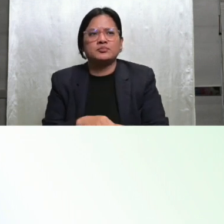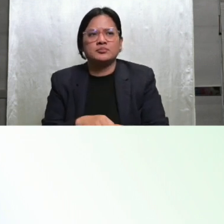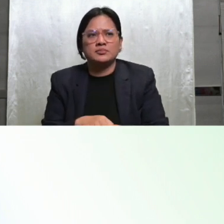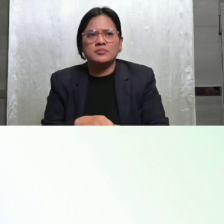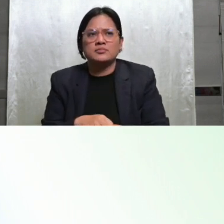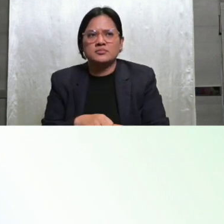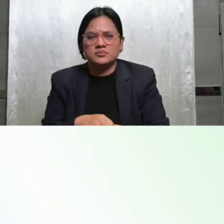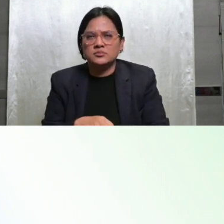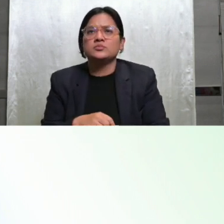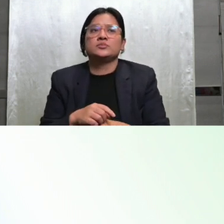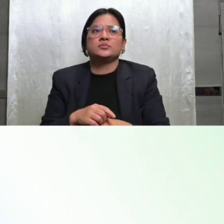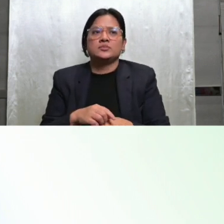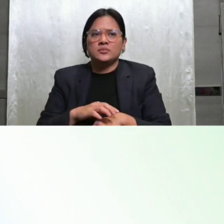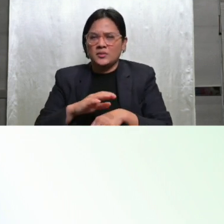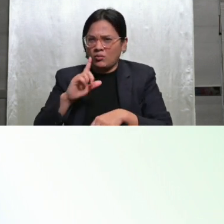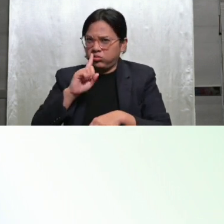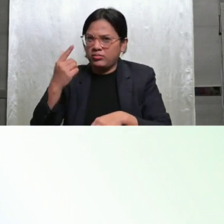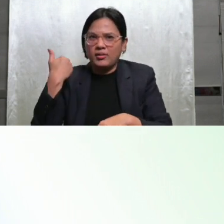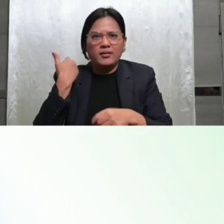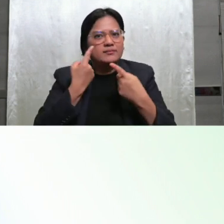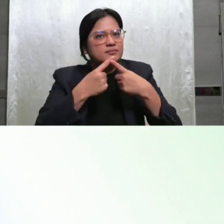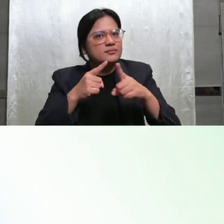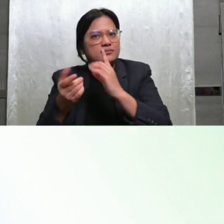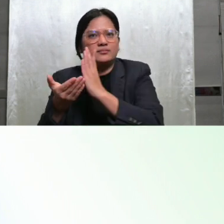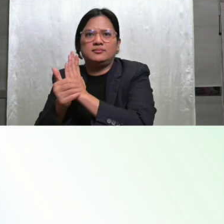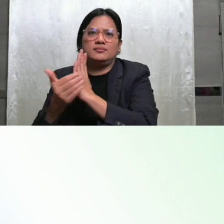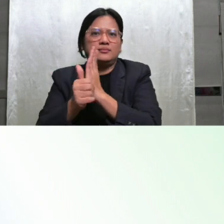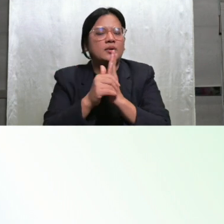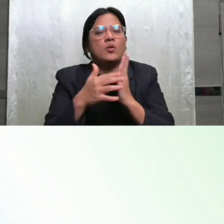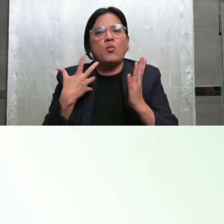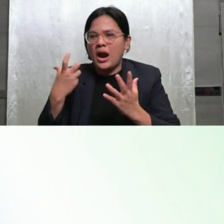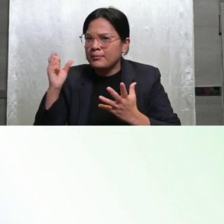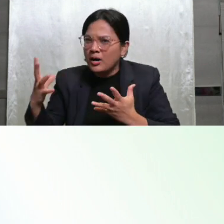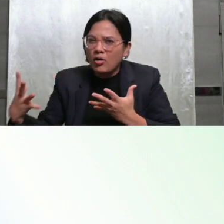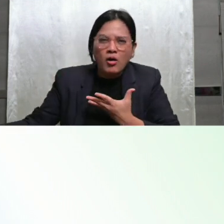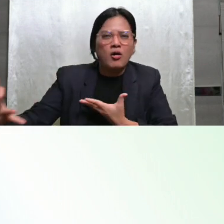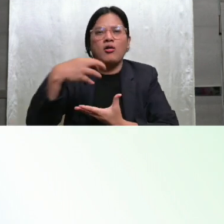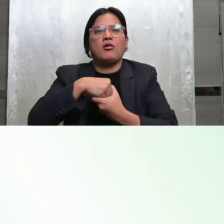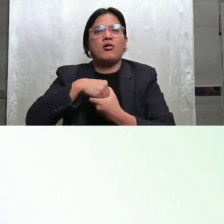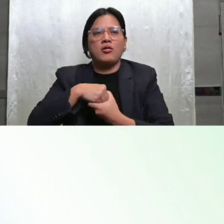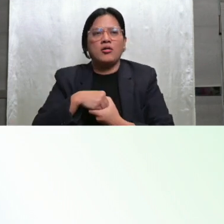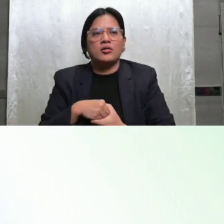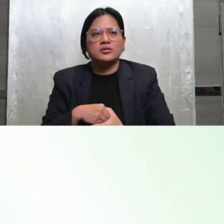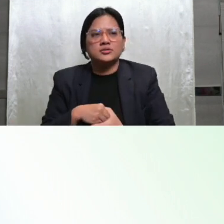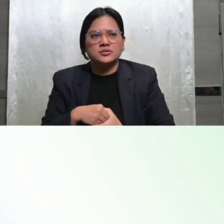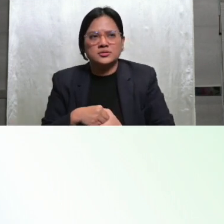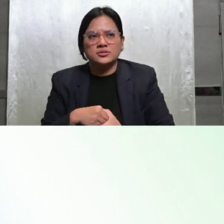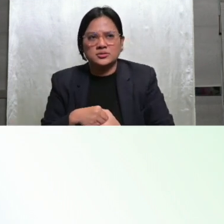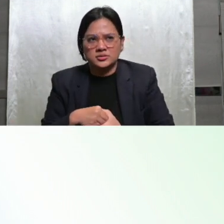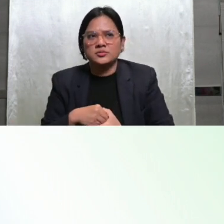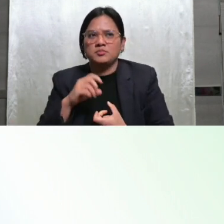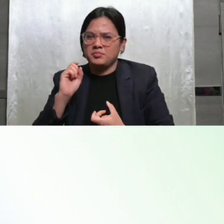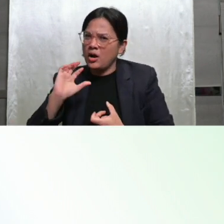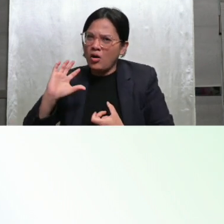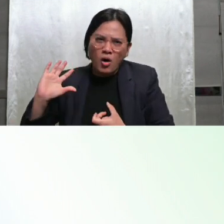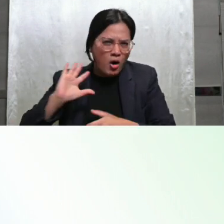actually then designed a framework. We actually started working on evolving